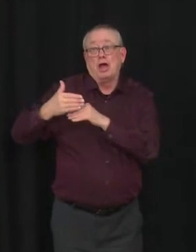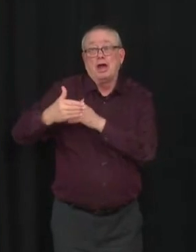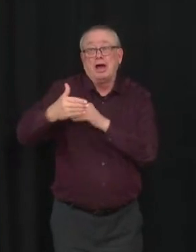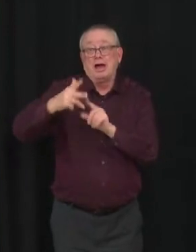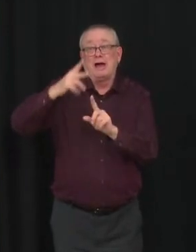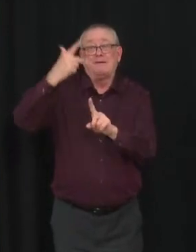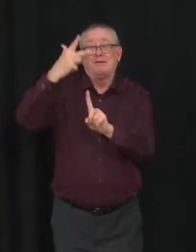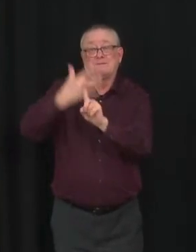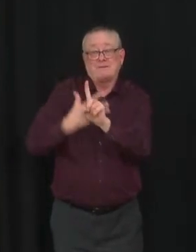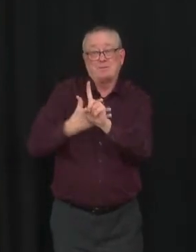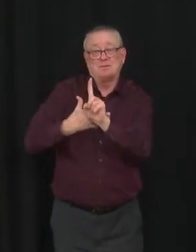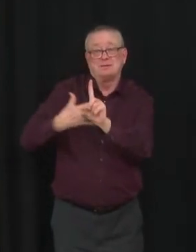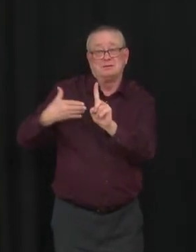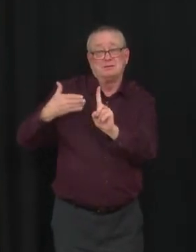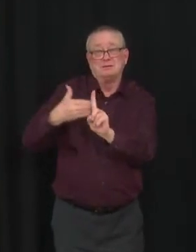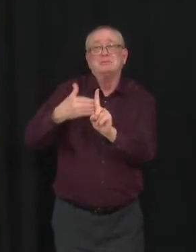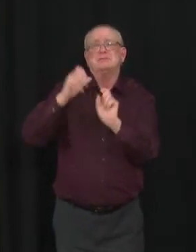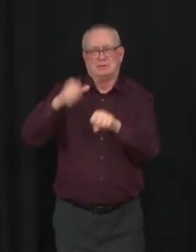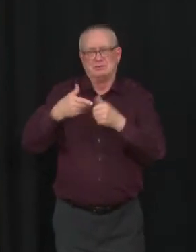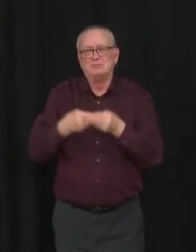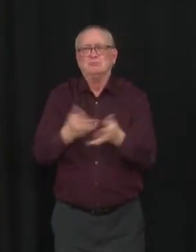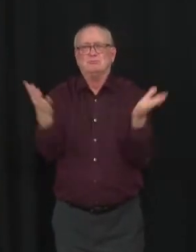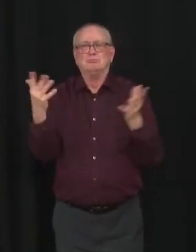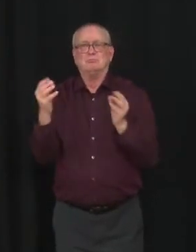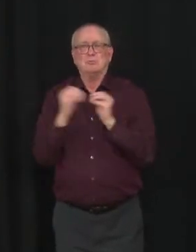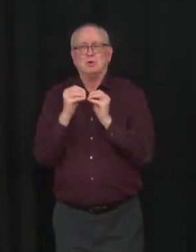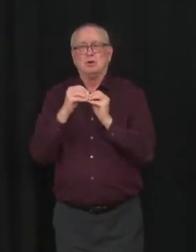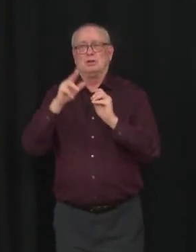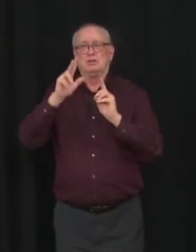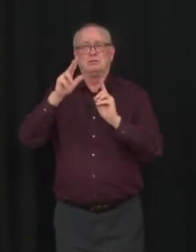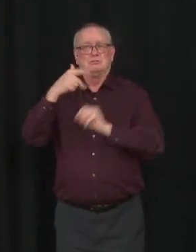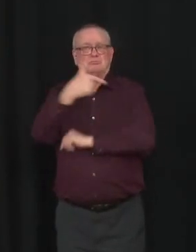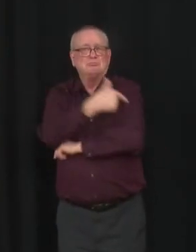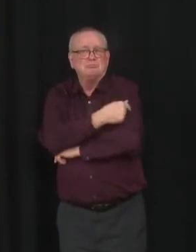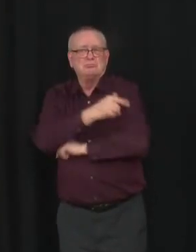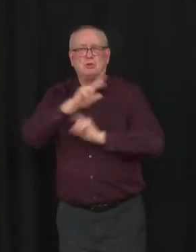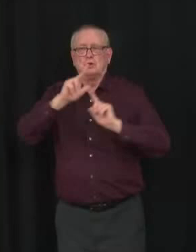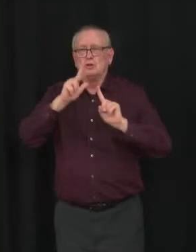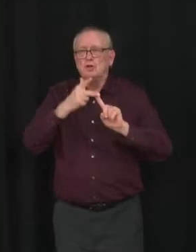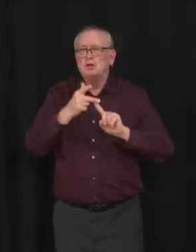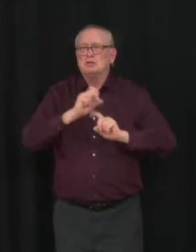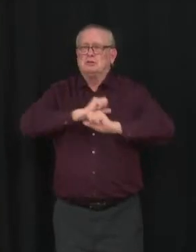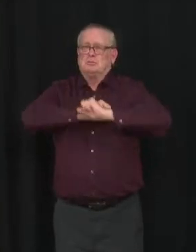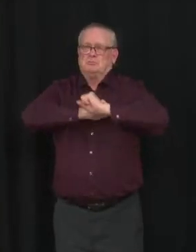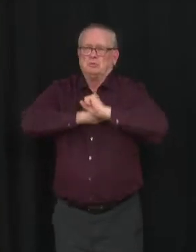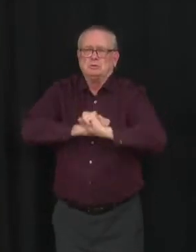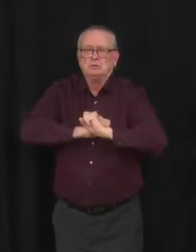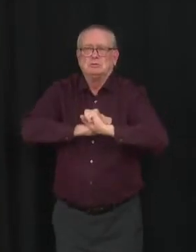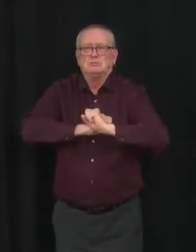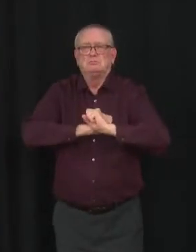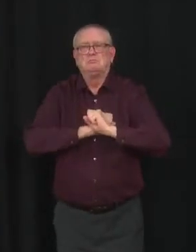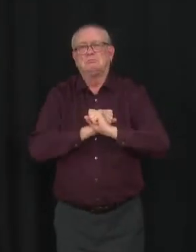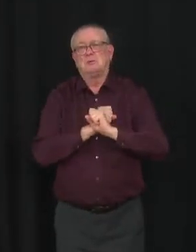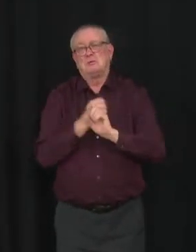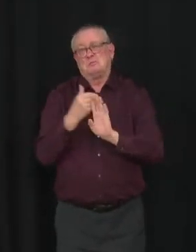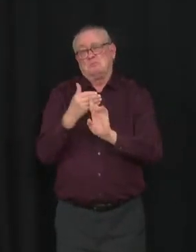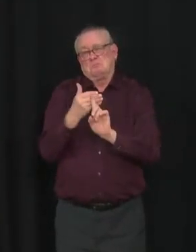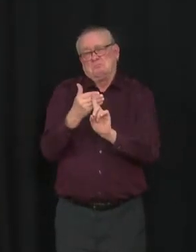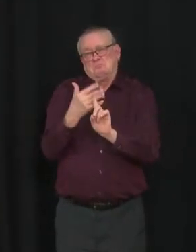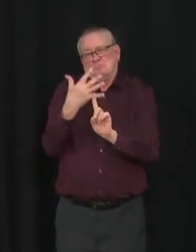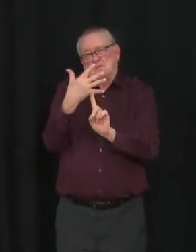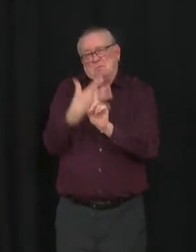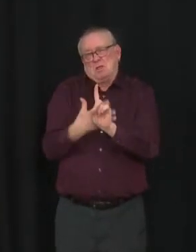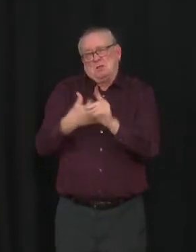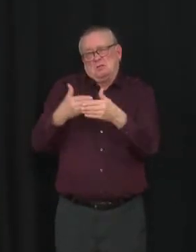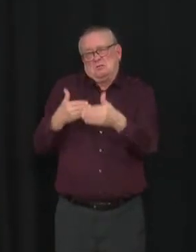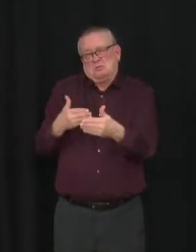reason: to give more Albertans a third dose sooner. And with this new interval, about 3/4 of Albertans who've received 2